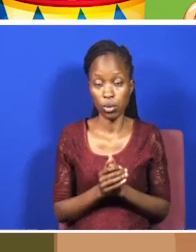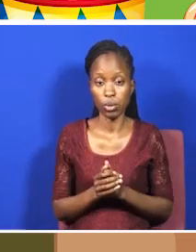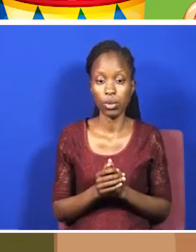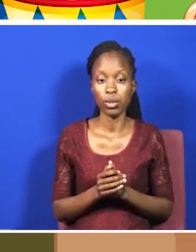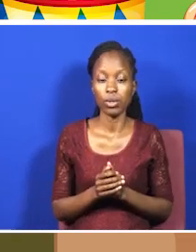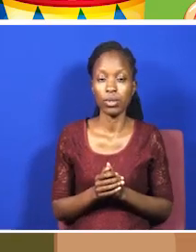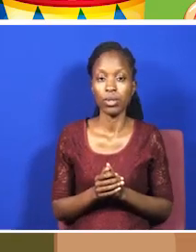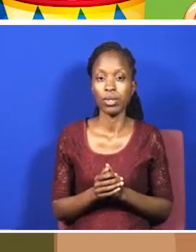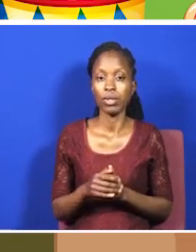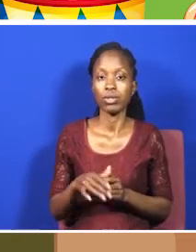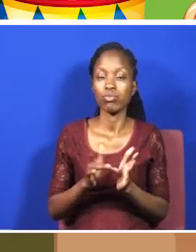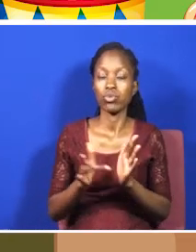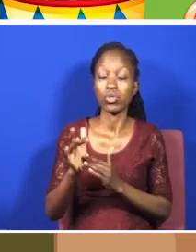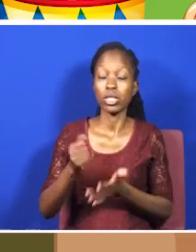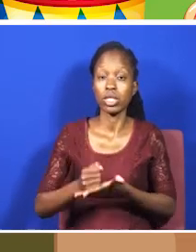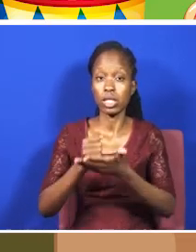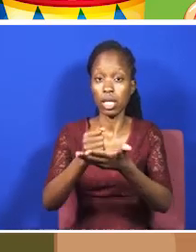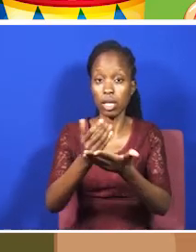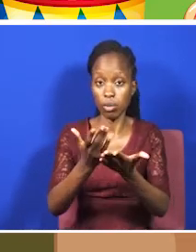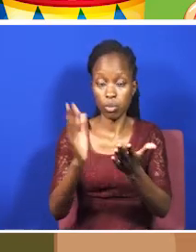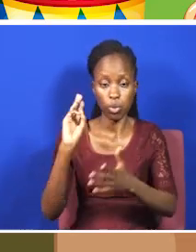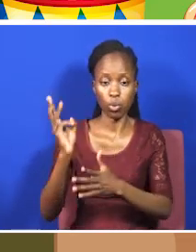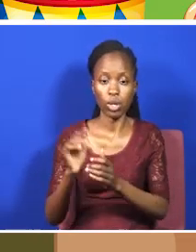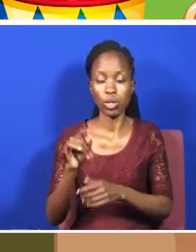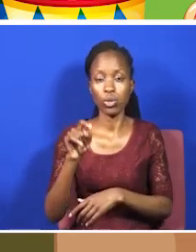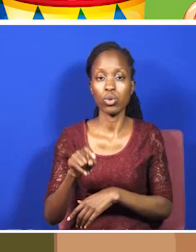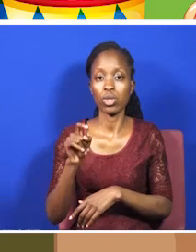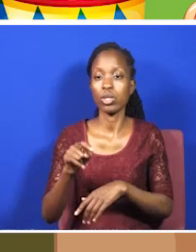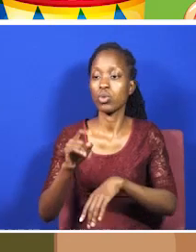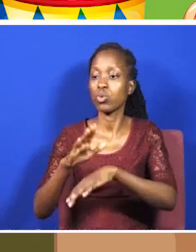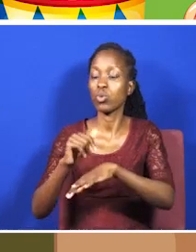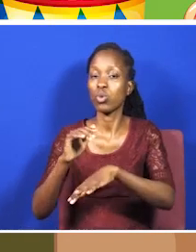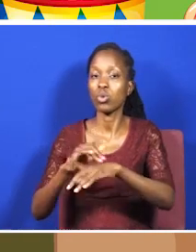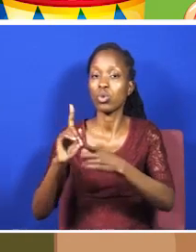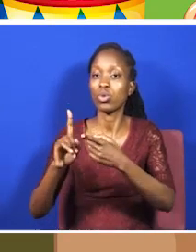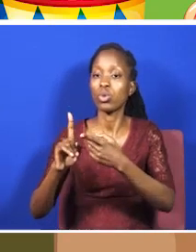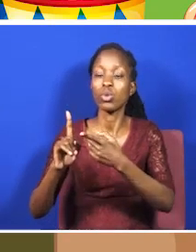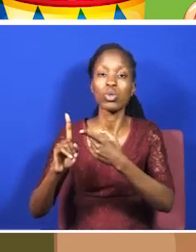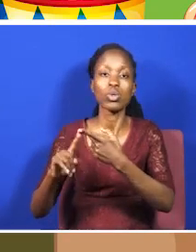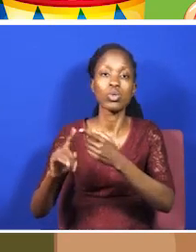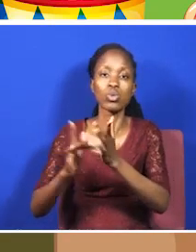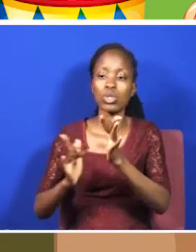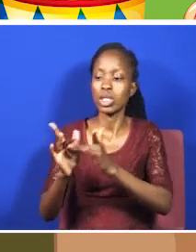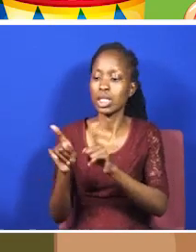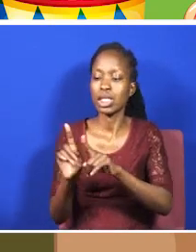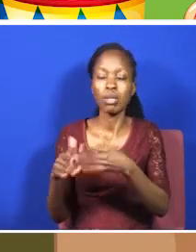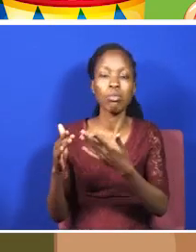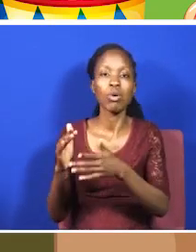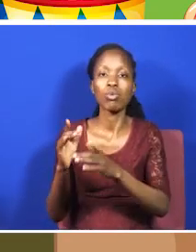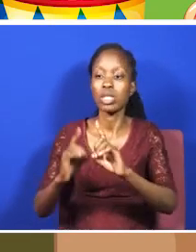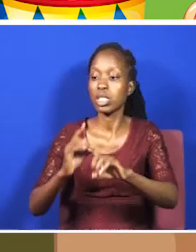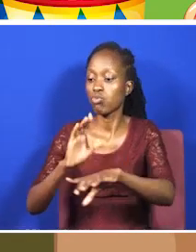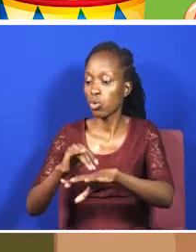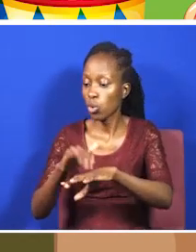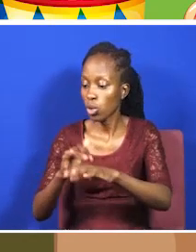because you know that Jesus is with you. He will help you. You just have to call